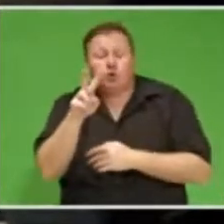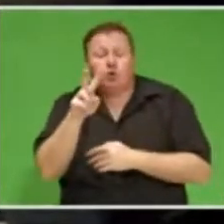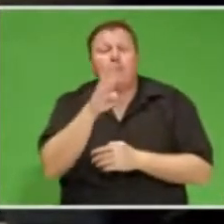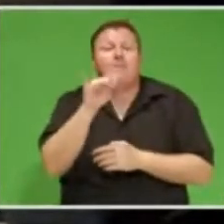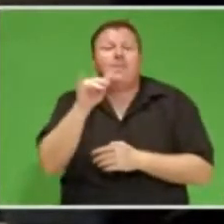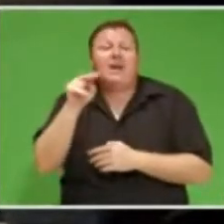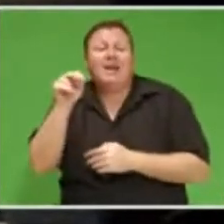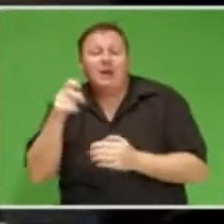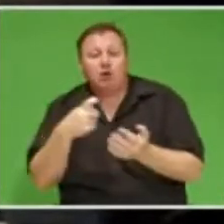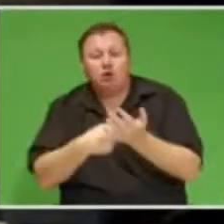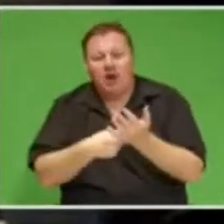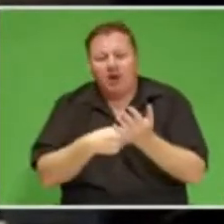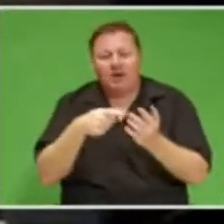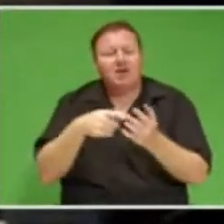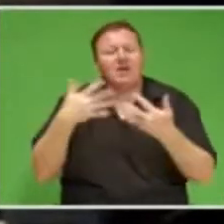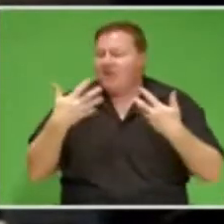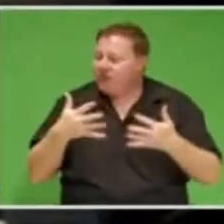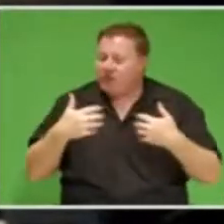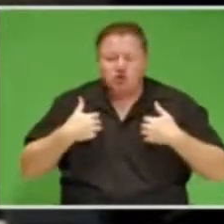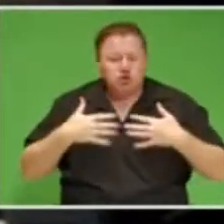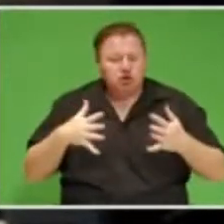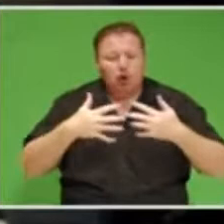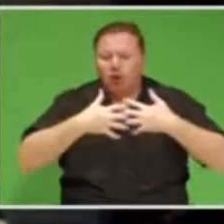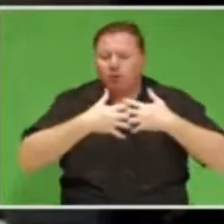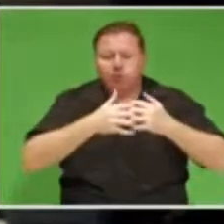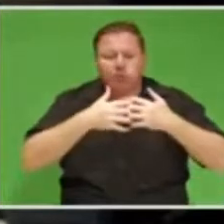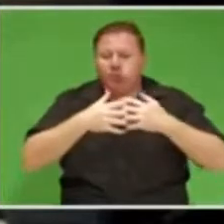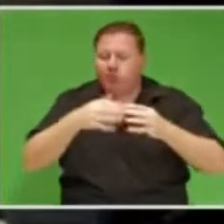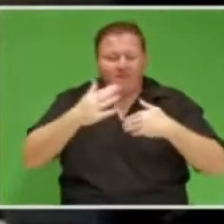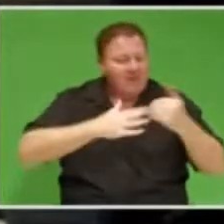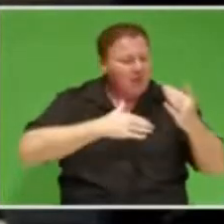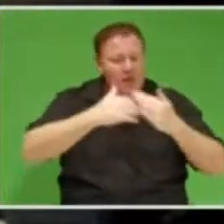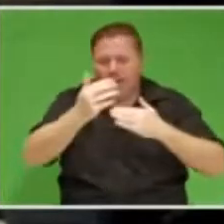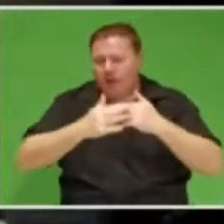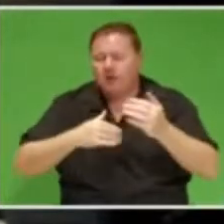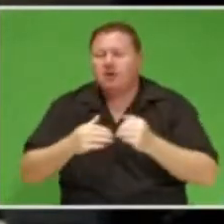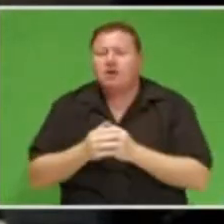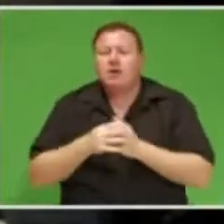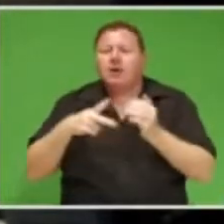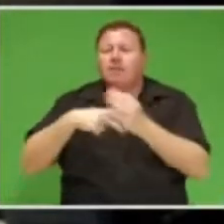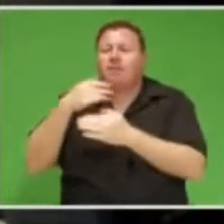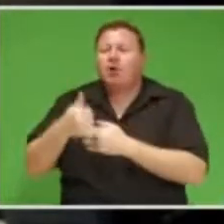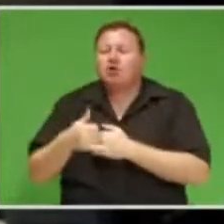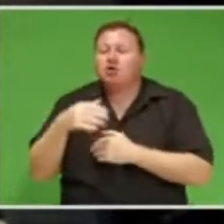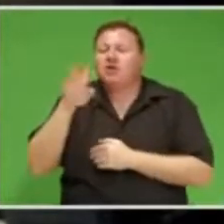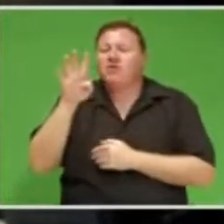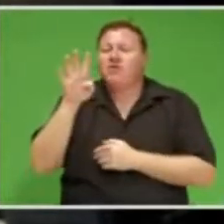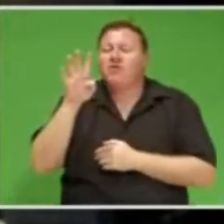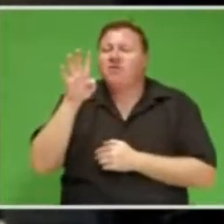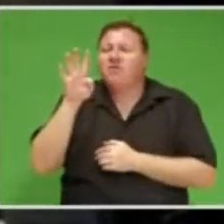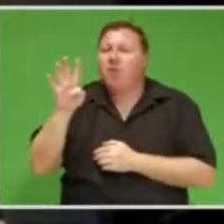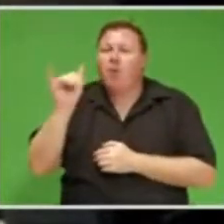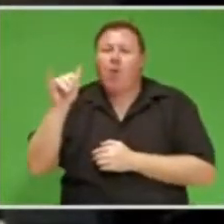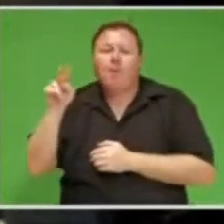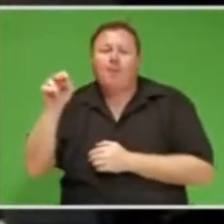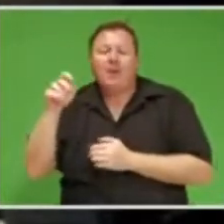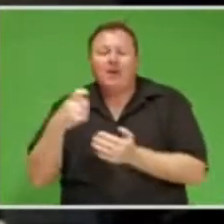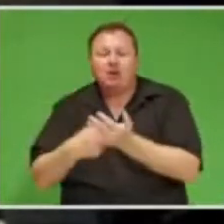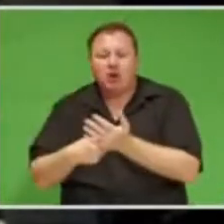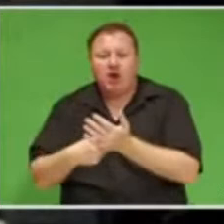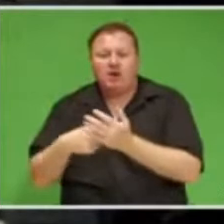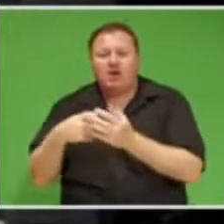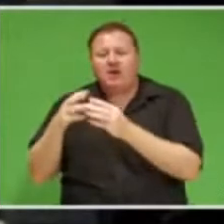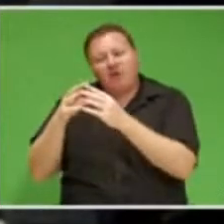under construction, and projects worth nearly 4 billion rand have been completed.